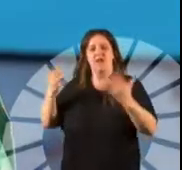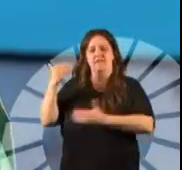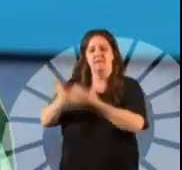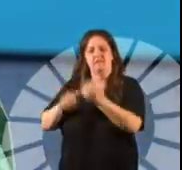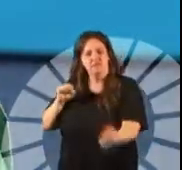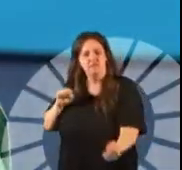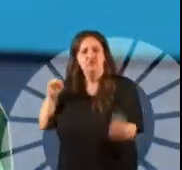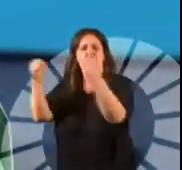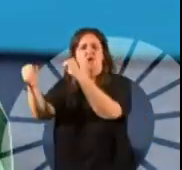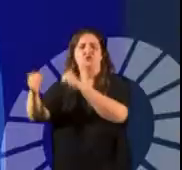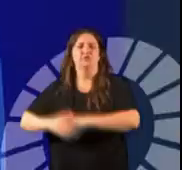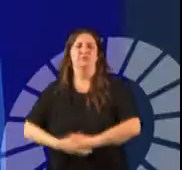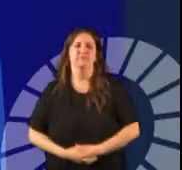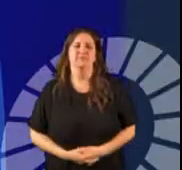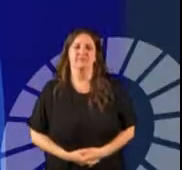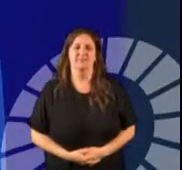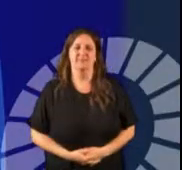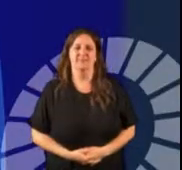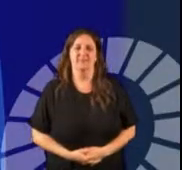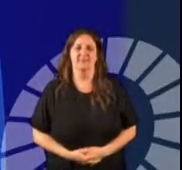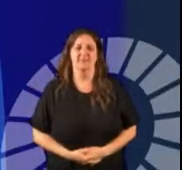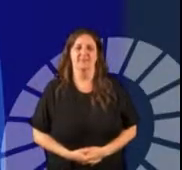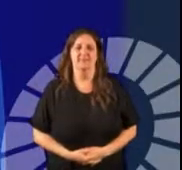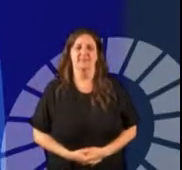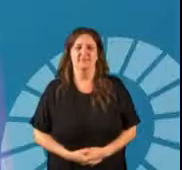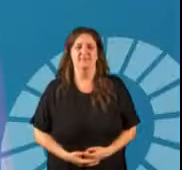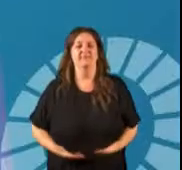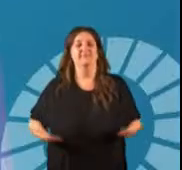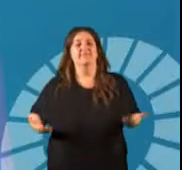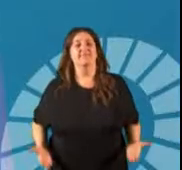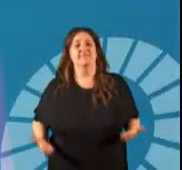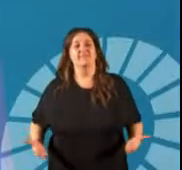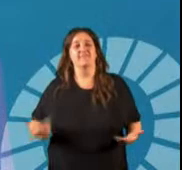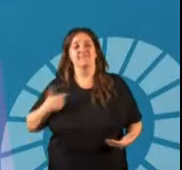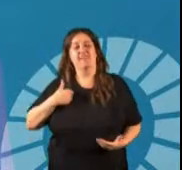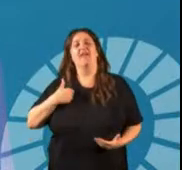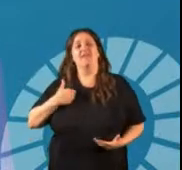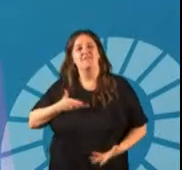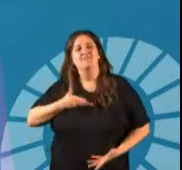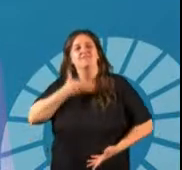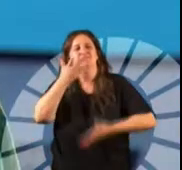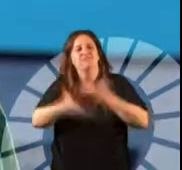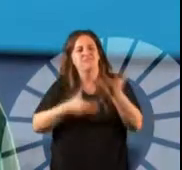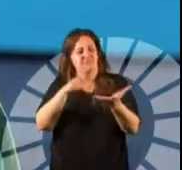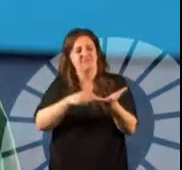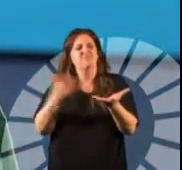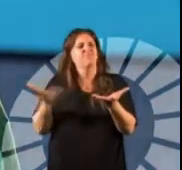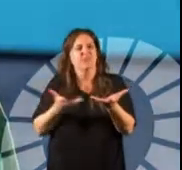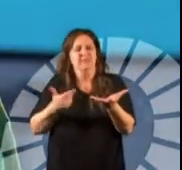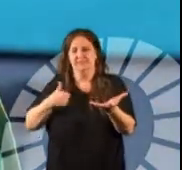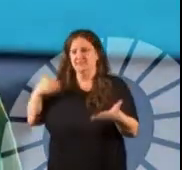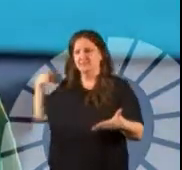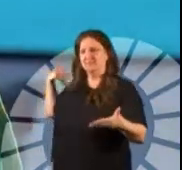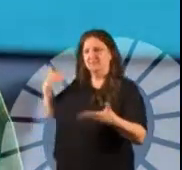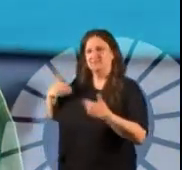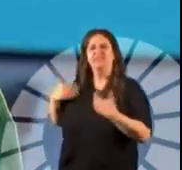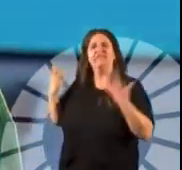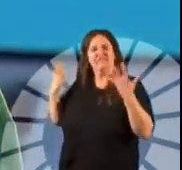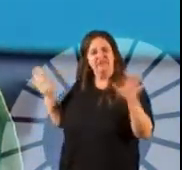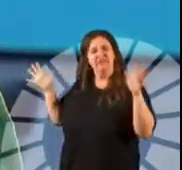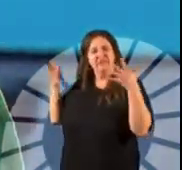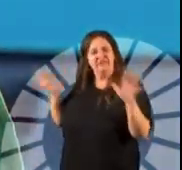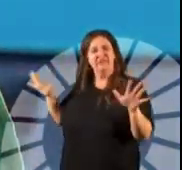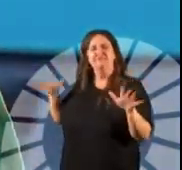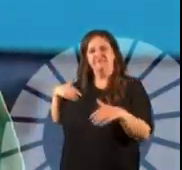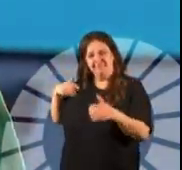have been able to do. We have almost 1,000 commitments that have been